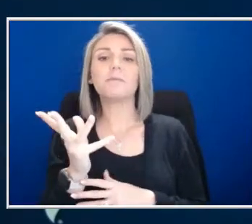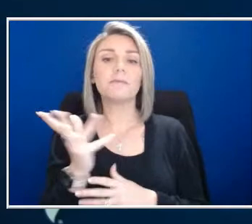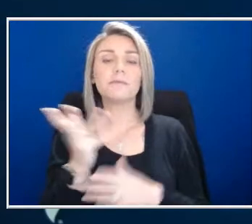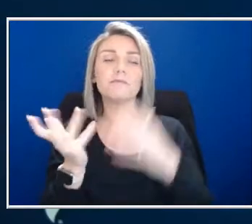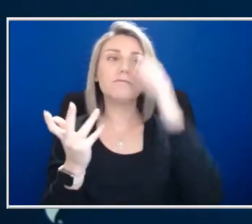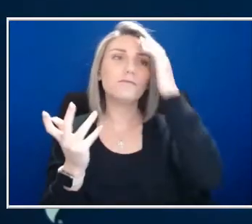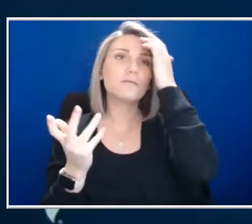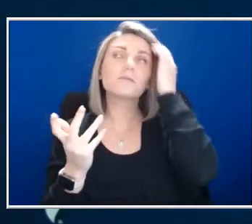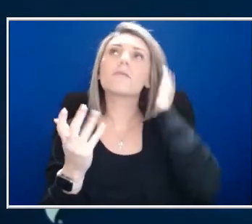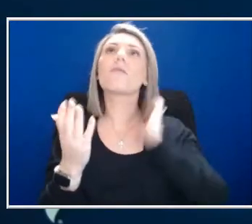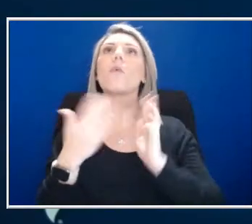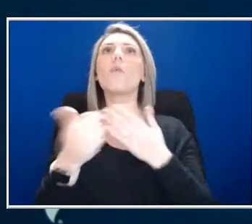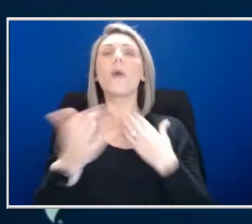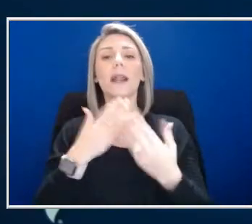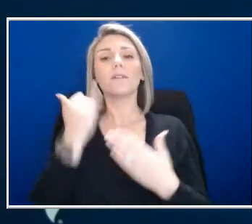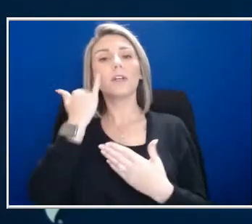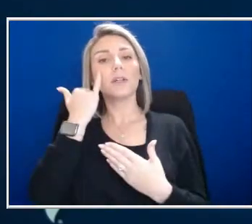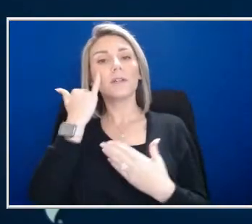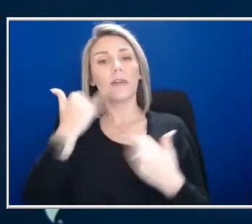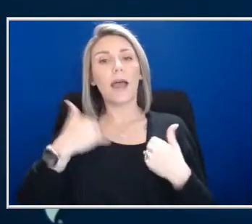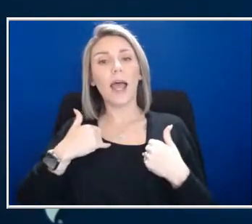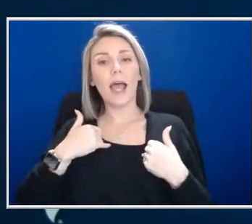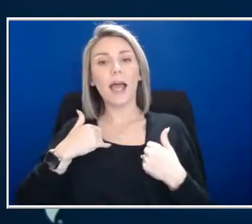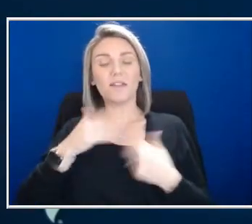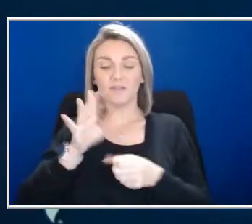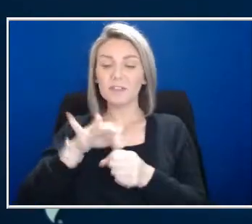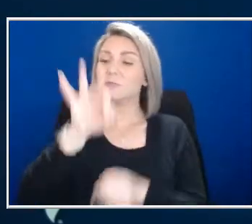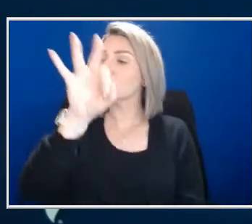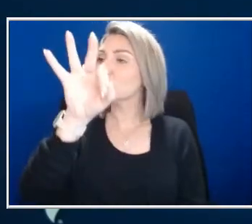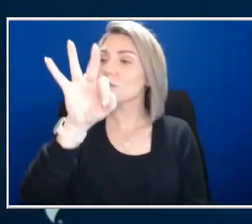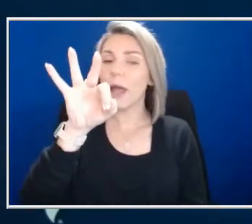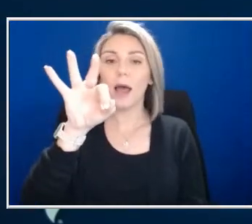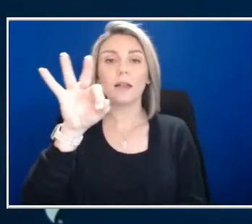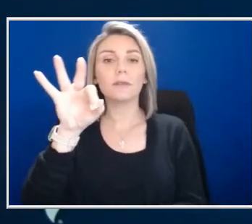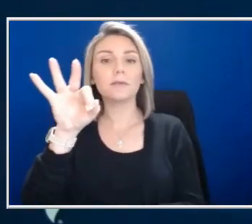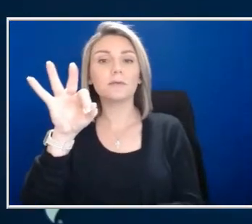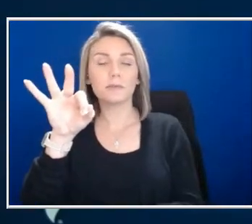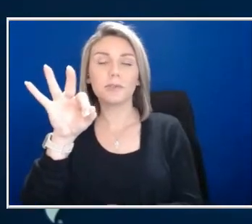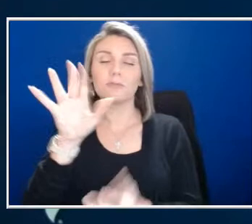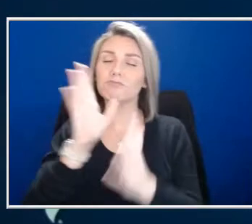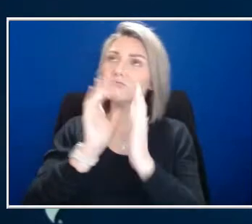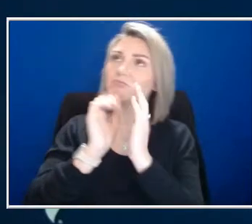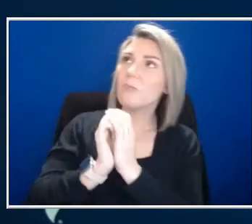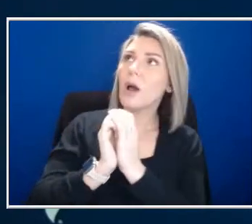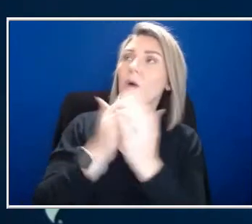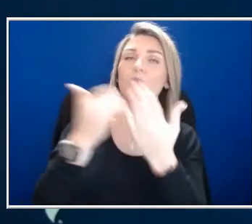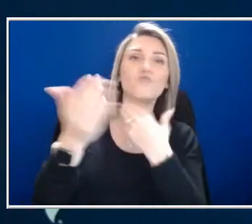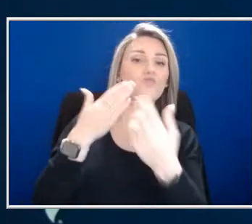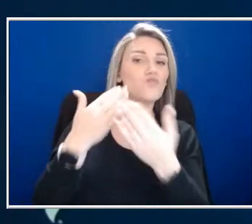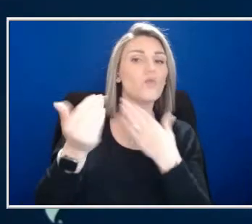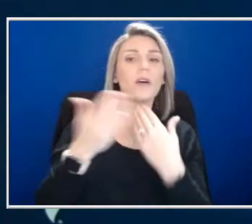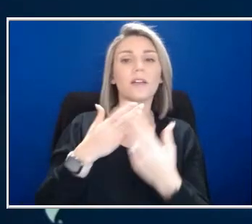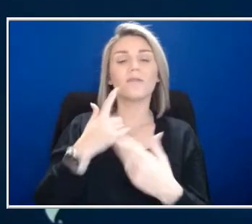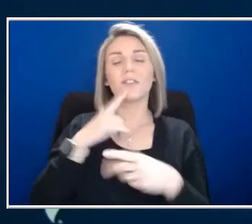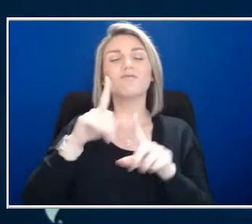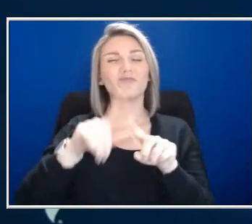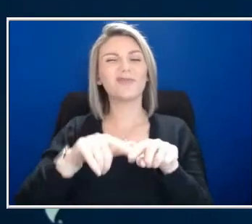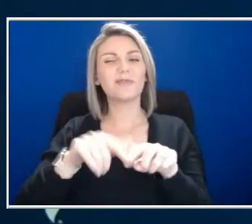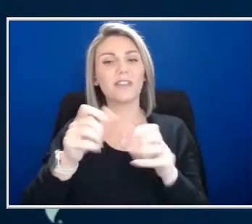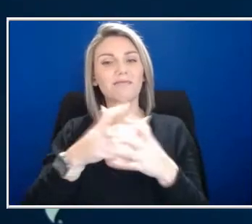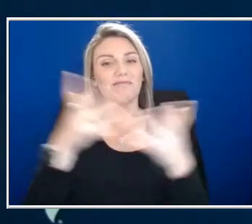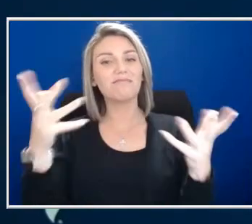whatever, if you have some spirituality, I'd lean into that too. And I've certainly relied on that as